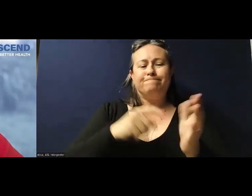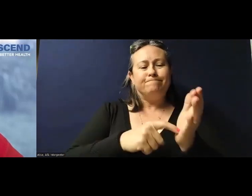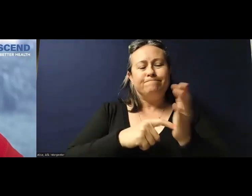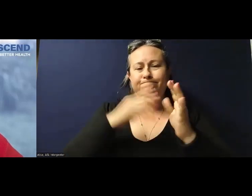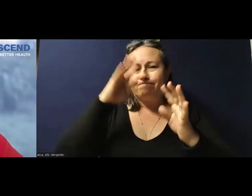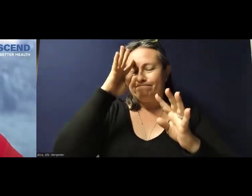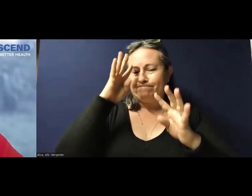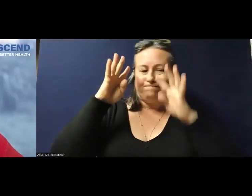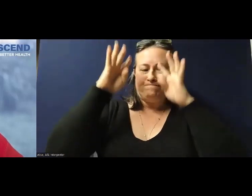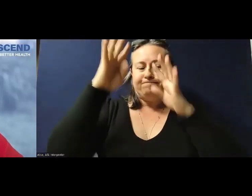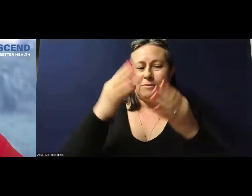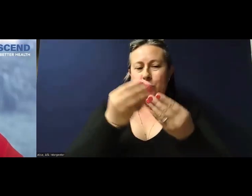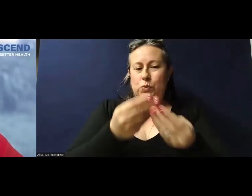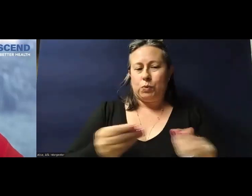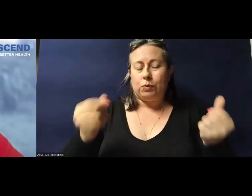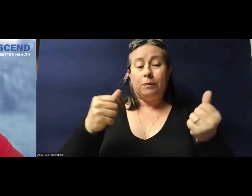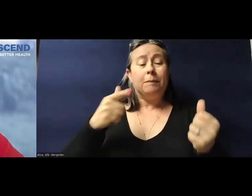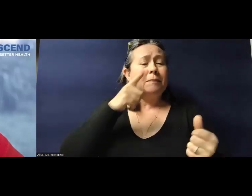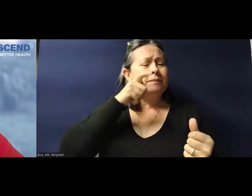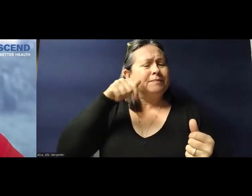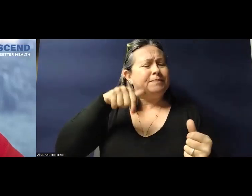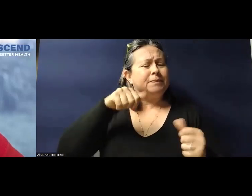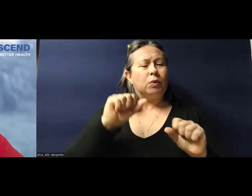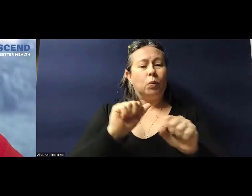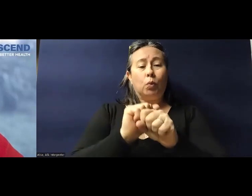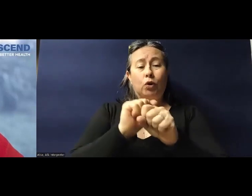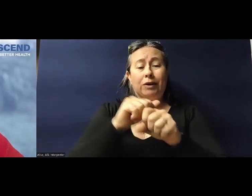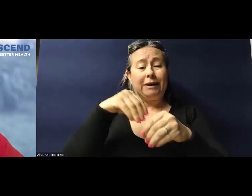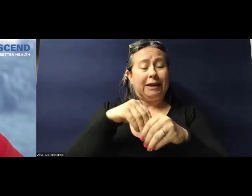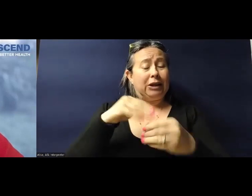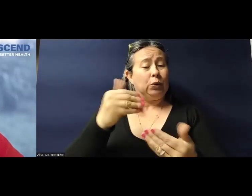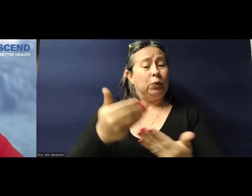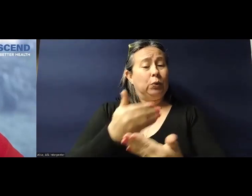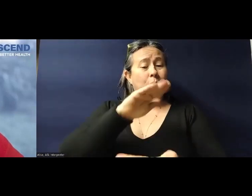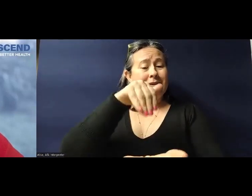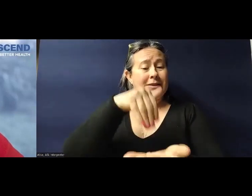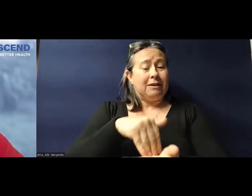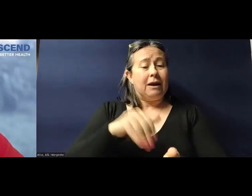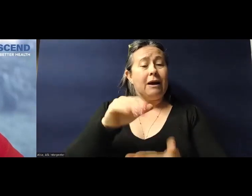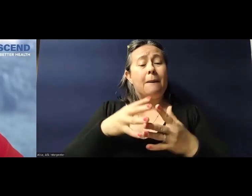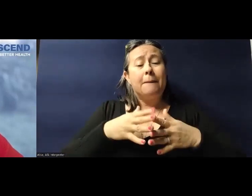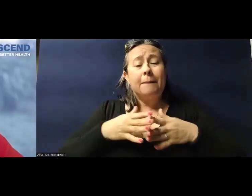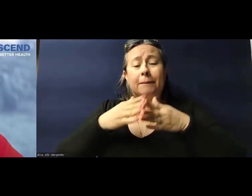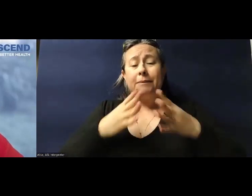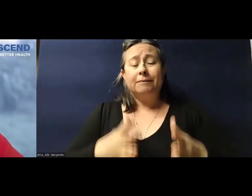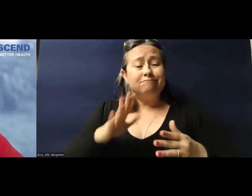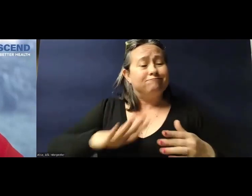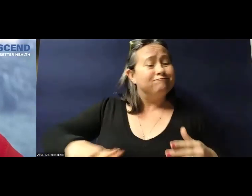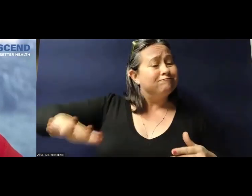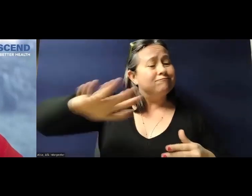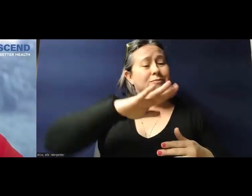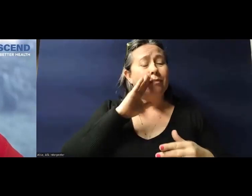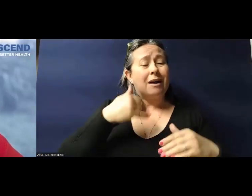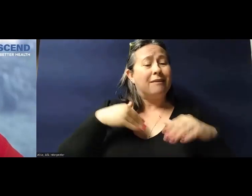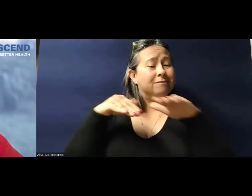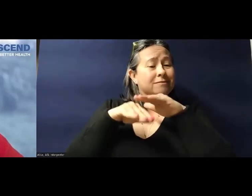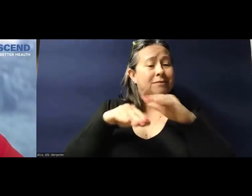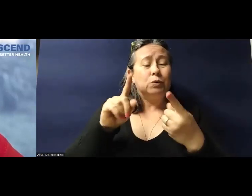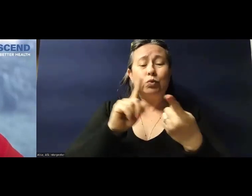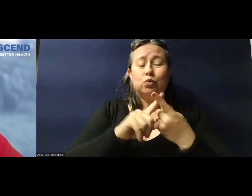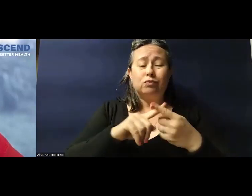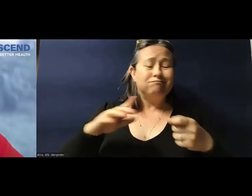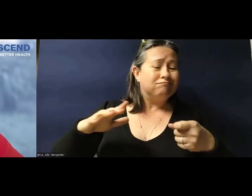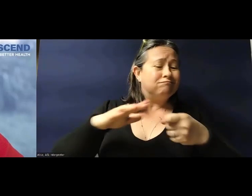shortly, because of the vital work we will do in the new center, Americans from all walks of life will have access to